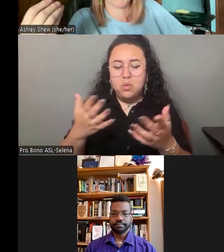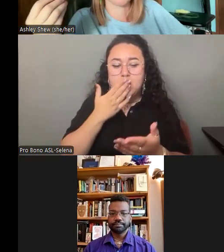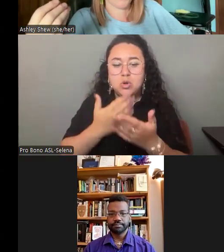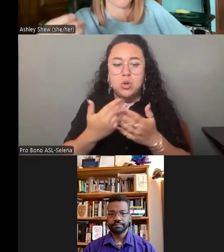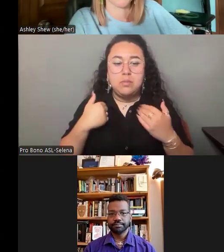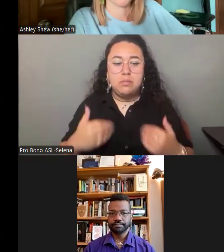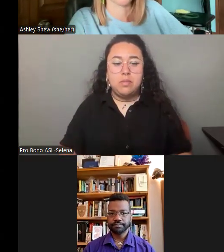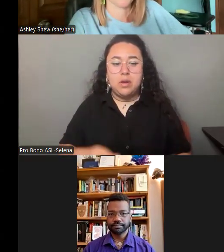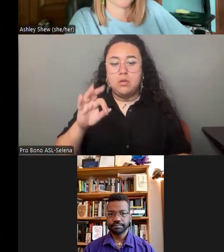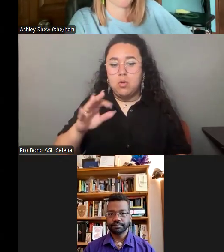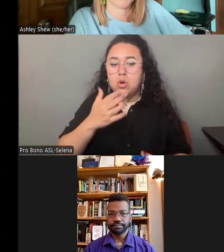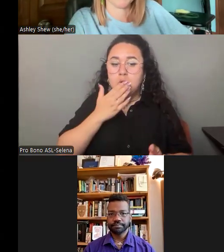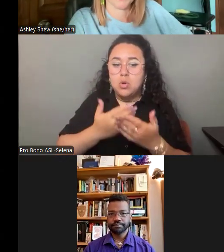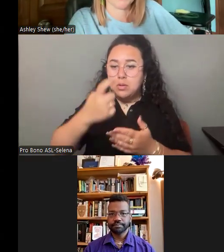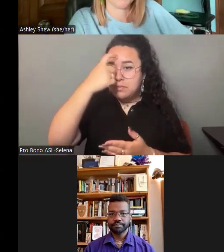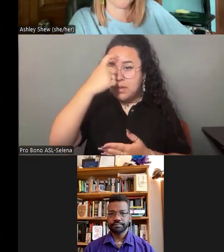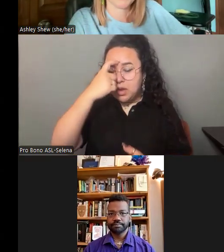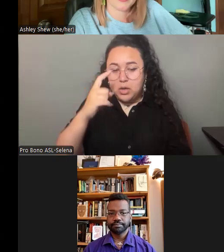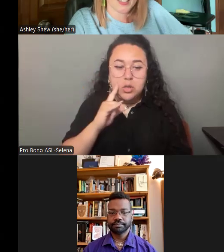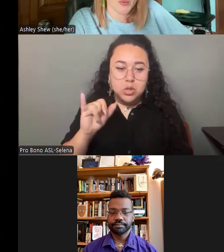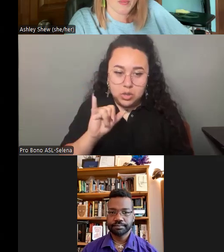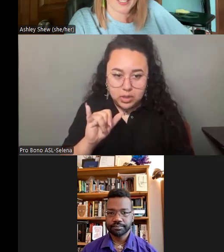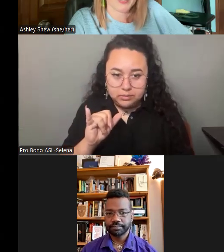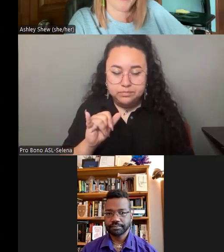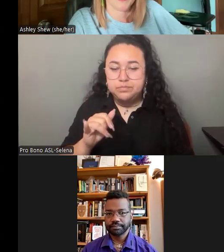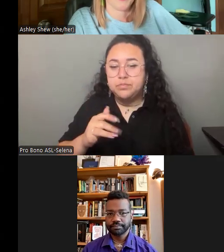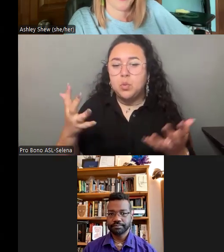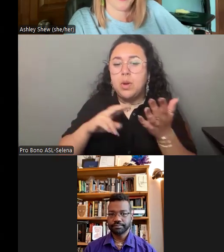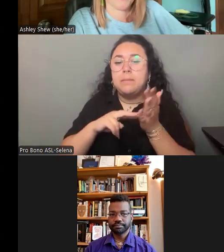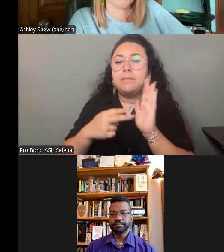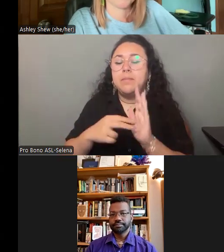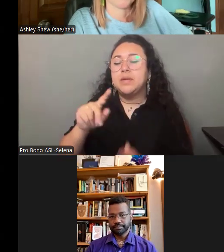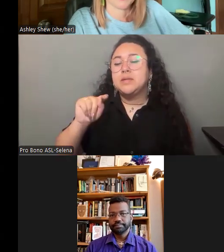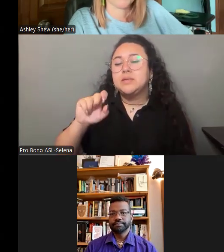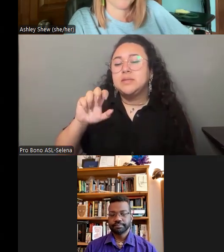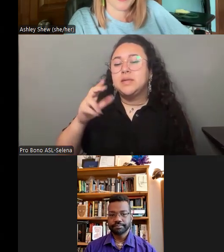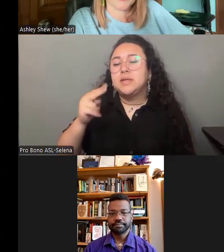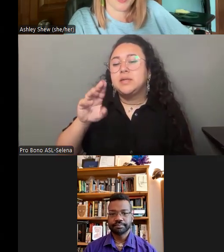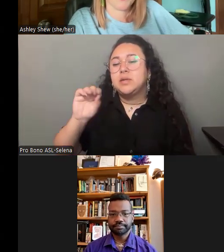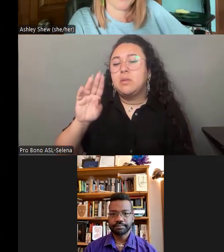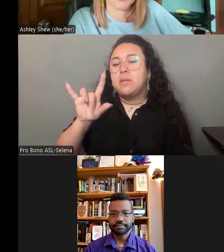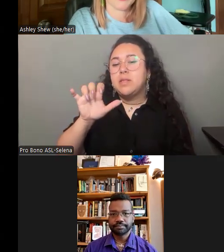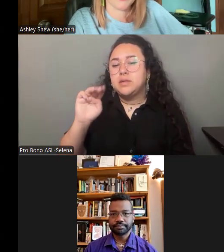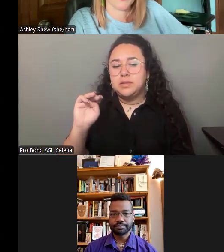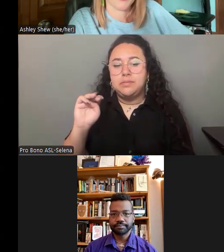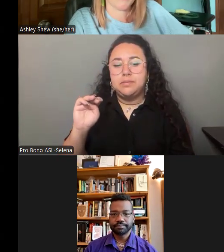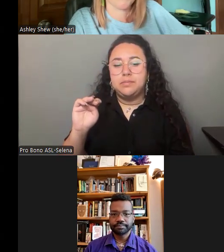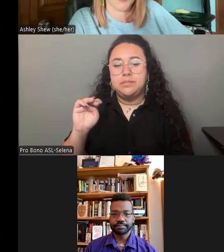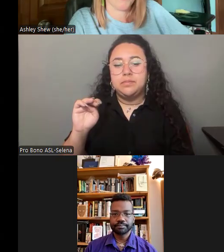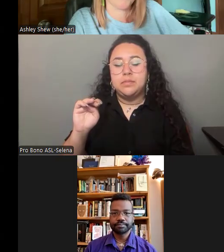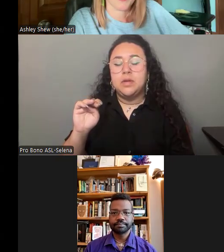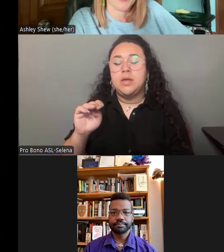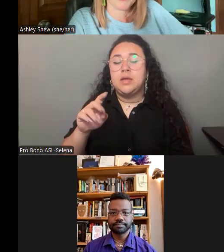good mind are, is sort of at the base of this. So then what is technoableism? It sort of plays off of this idea